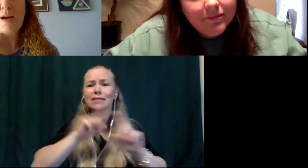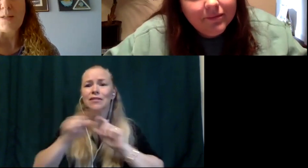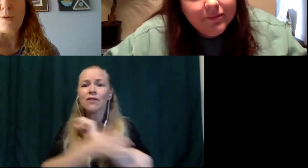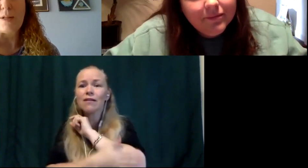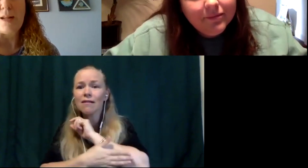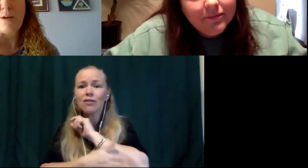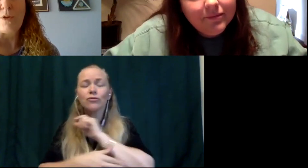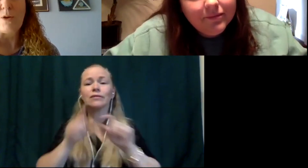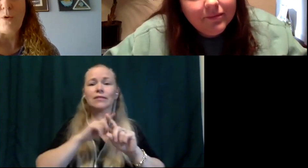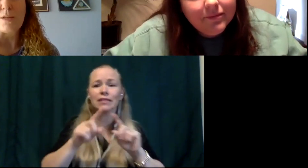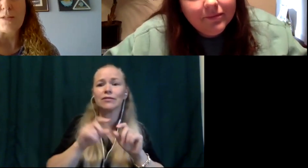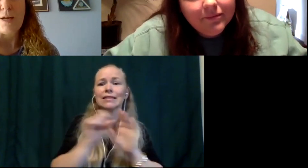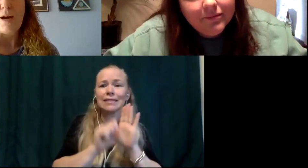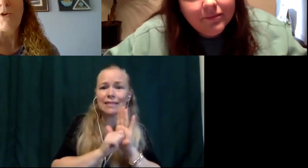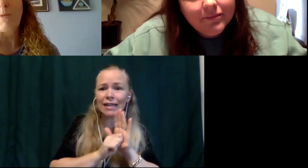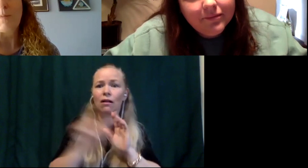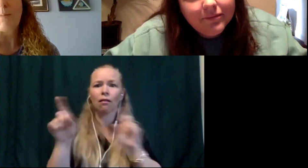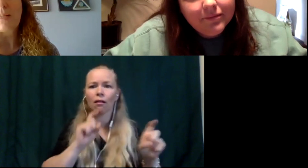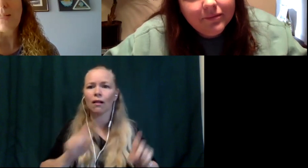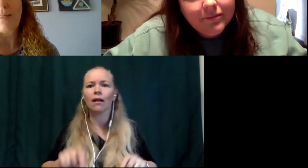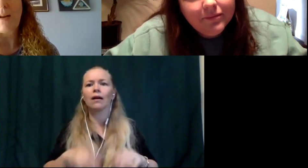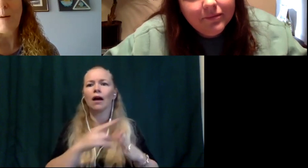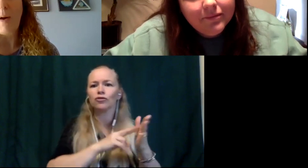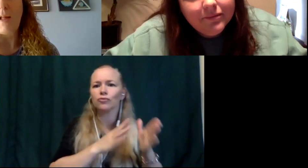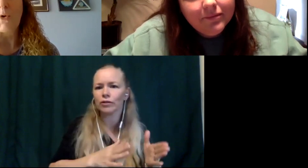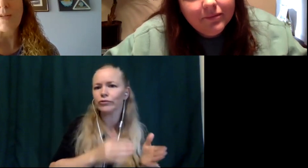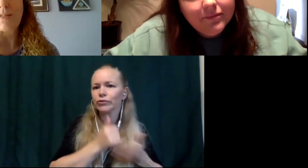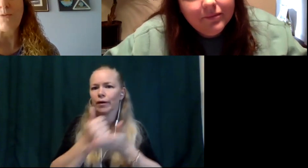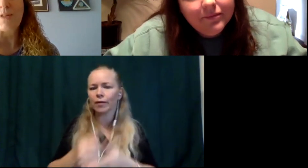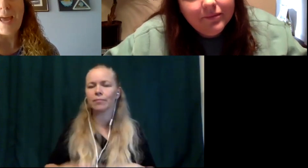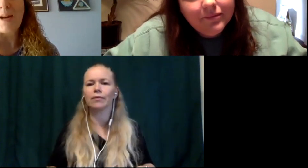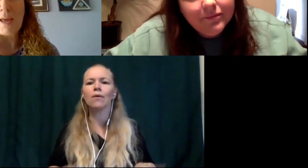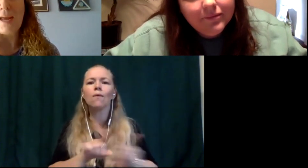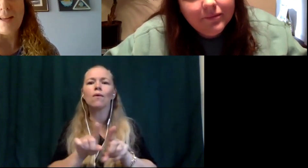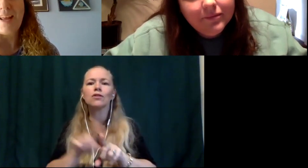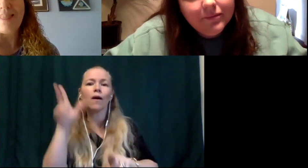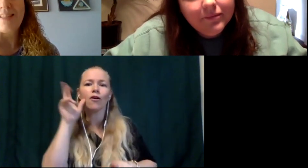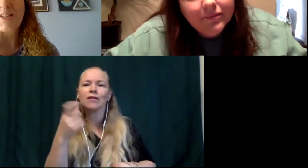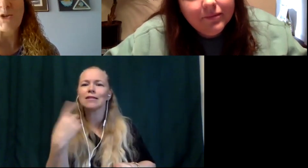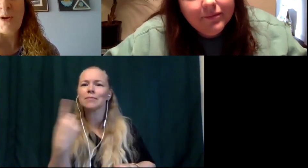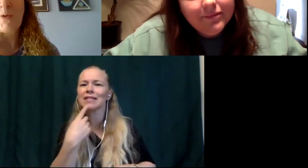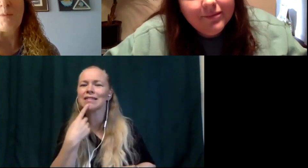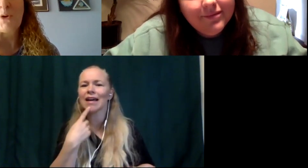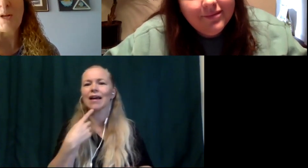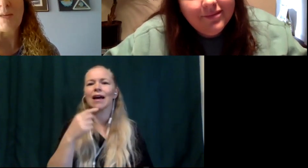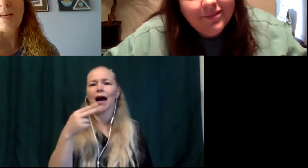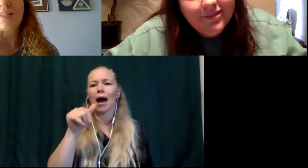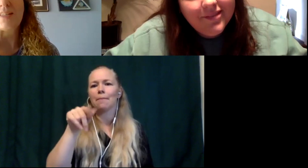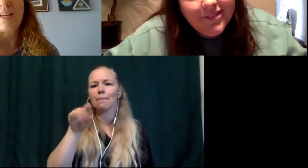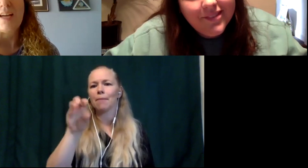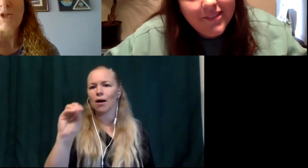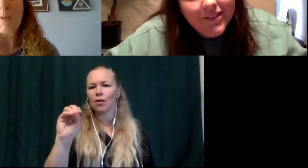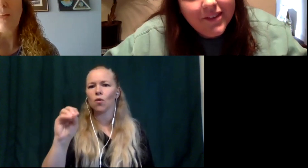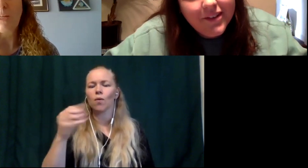made it possible. And it really was, I heard somebody say that Apollo was handmade. And I think that's a great way to put it